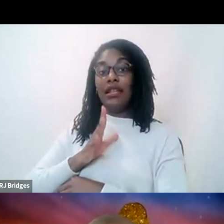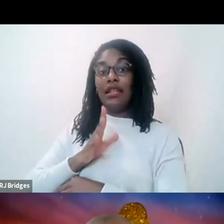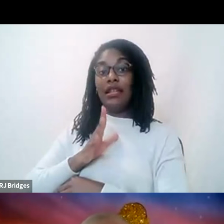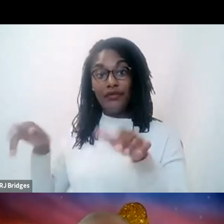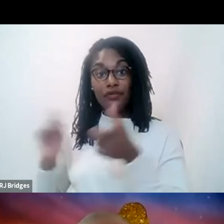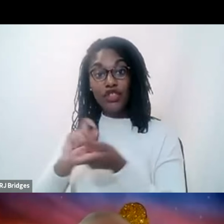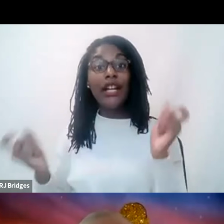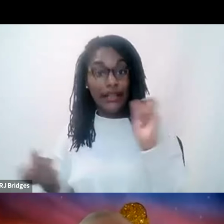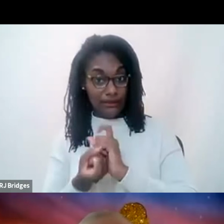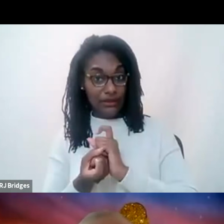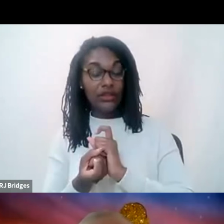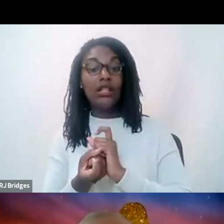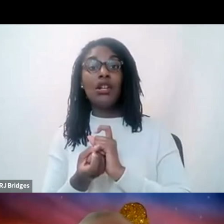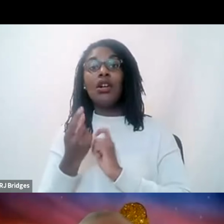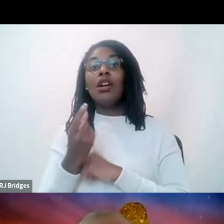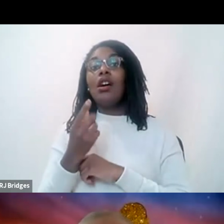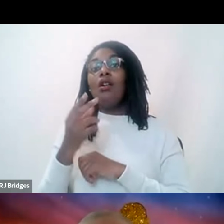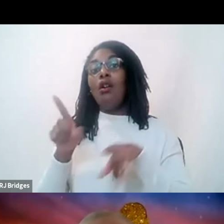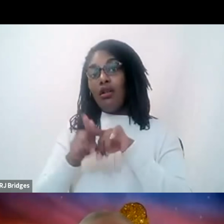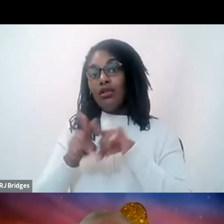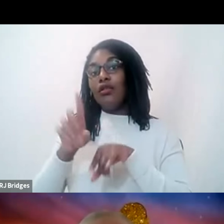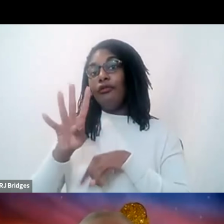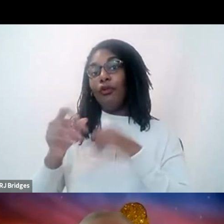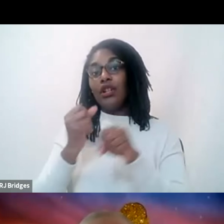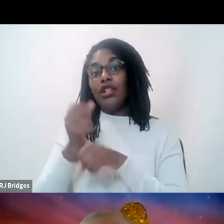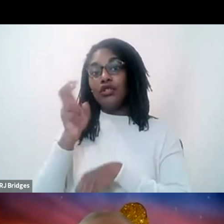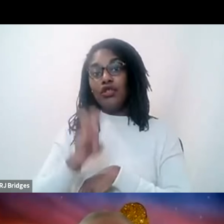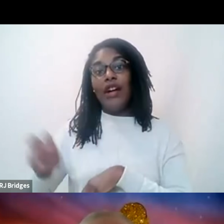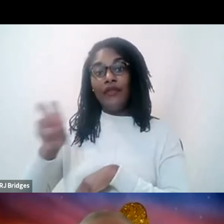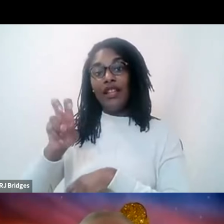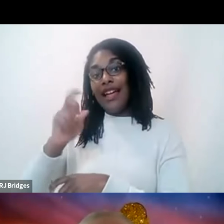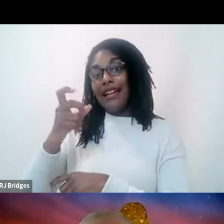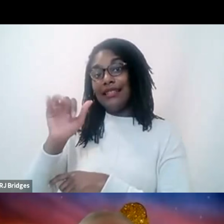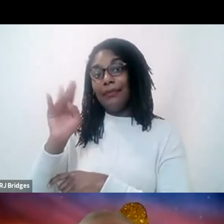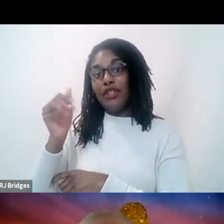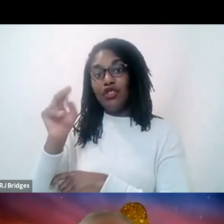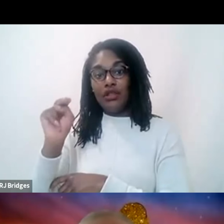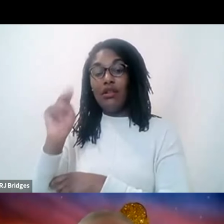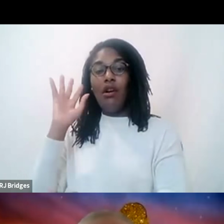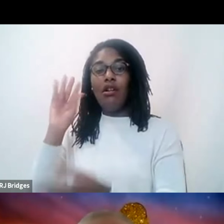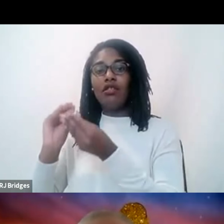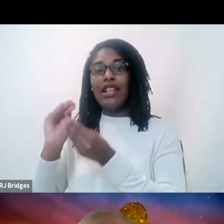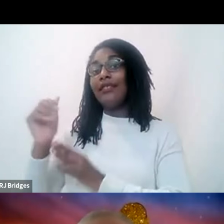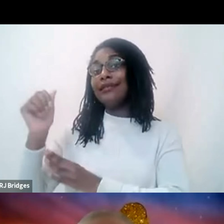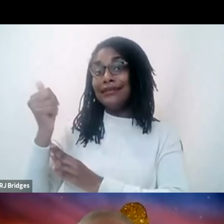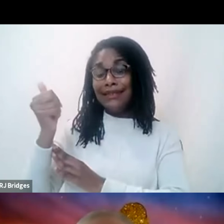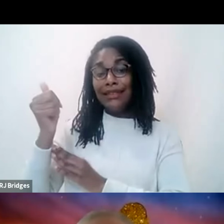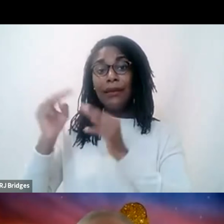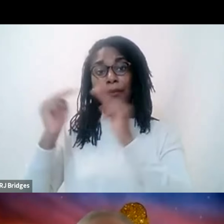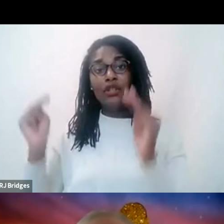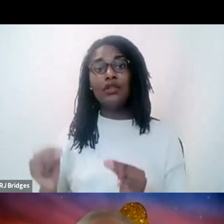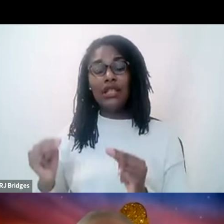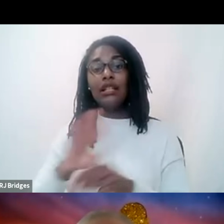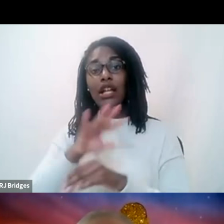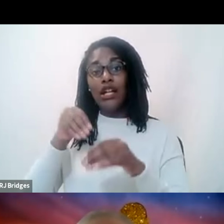Men of Change, 4-year traveling exhibition. The exhibition spans 10 museums, including California African American